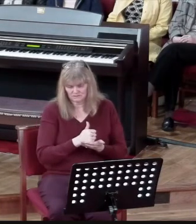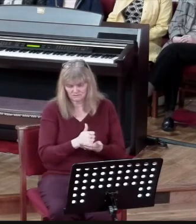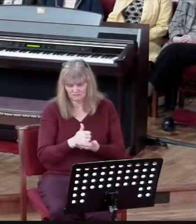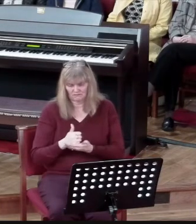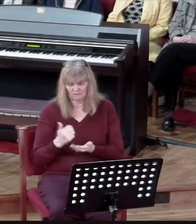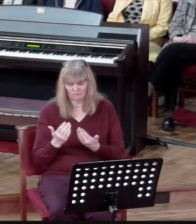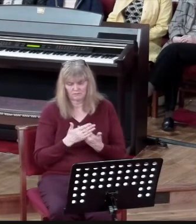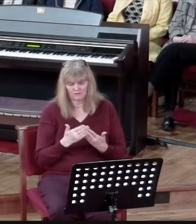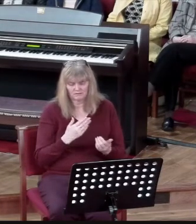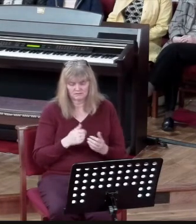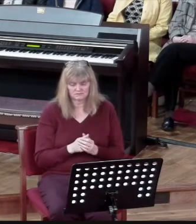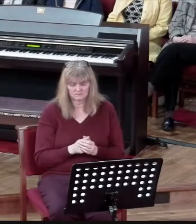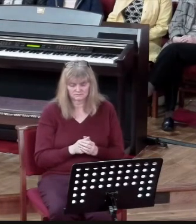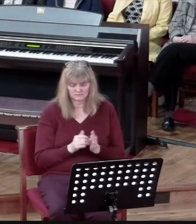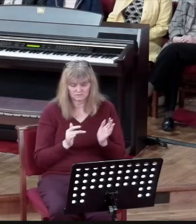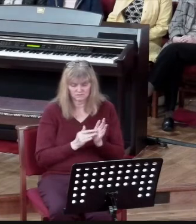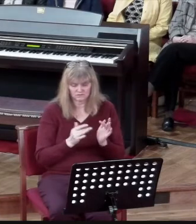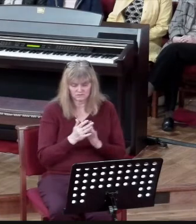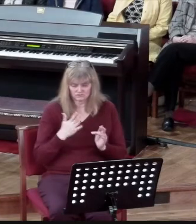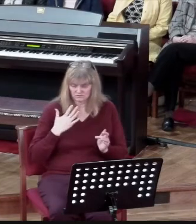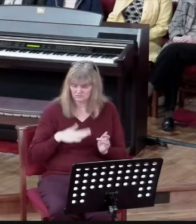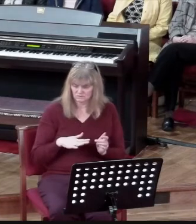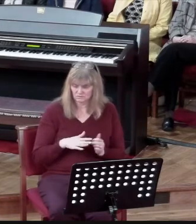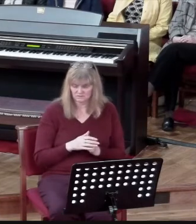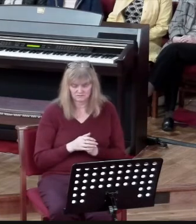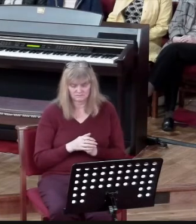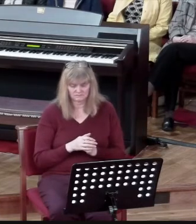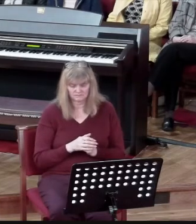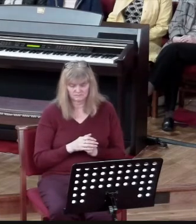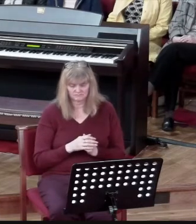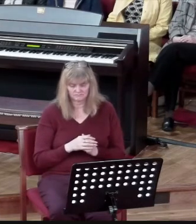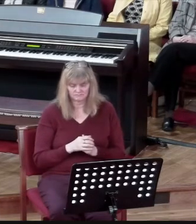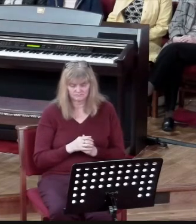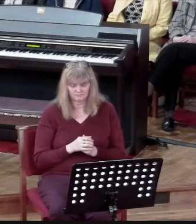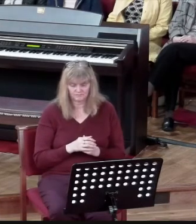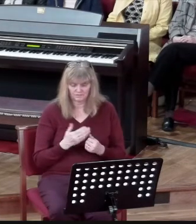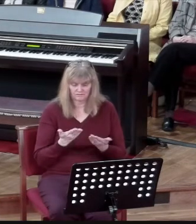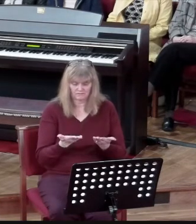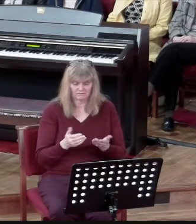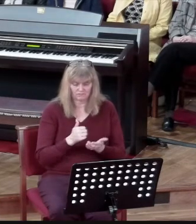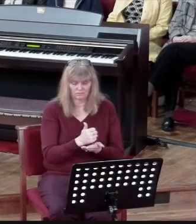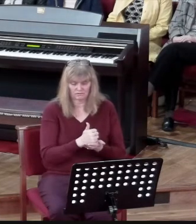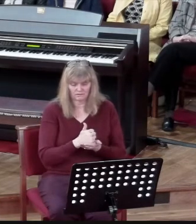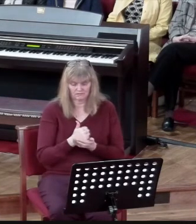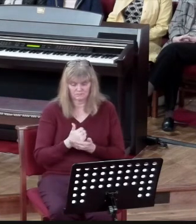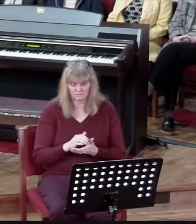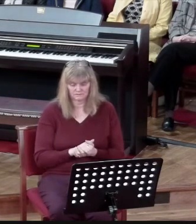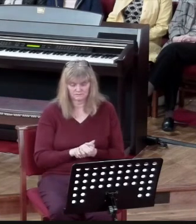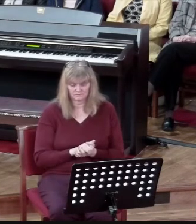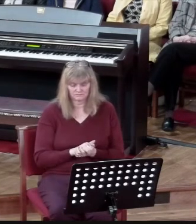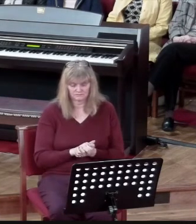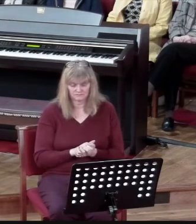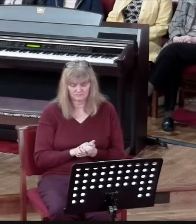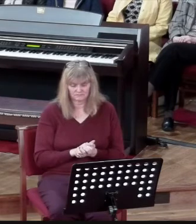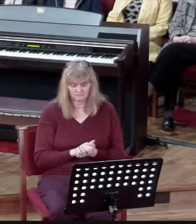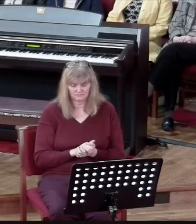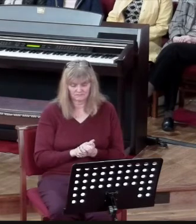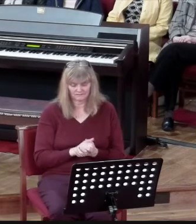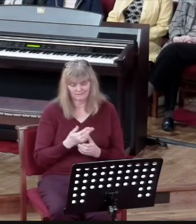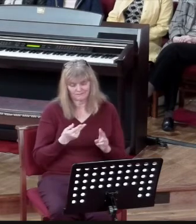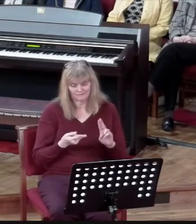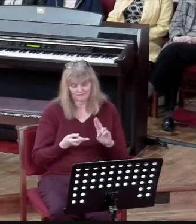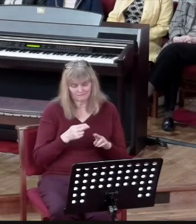God wants. And that's really what we want, if we only realized it. And if only we could get hold of that, we'd